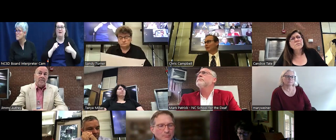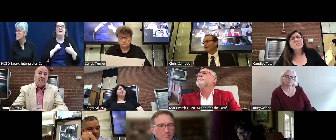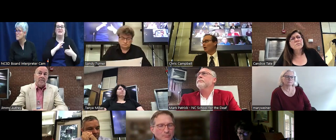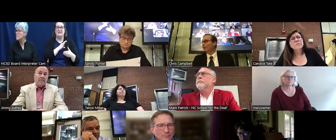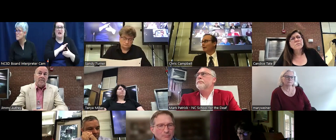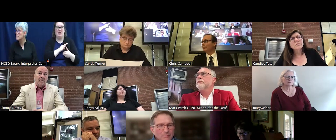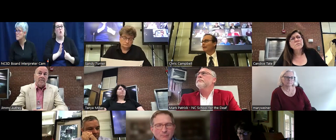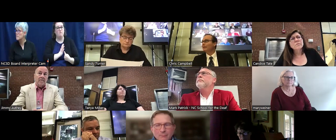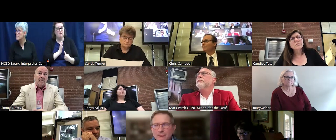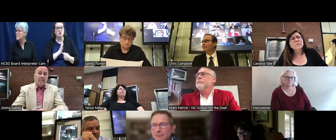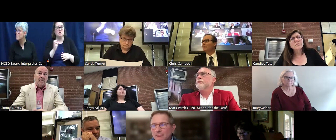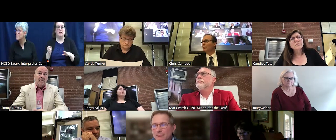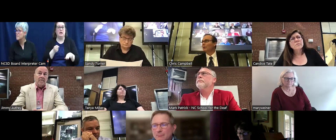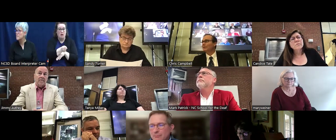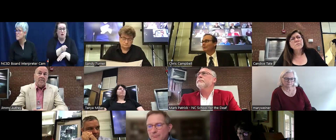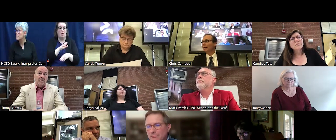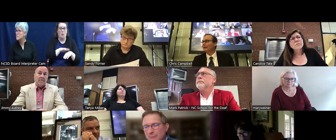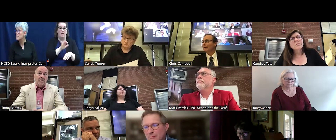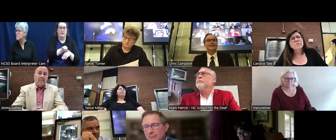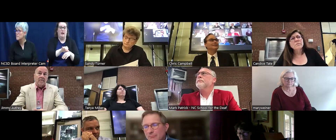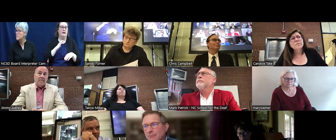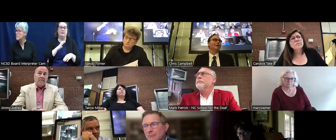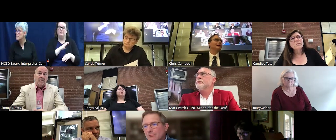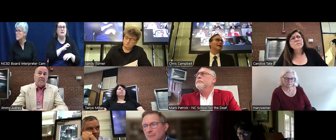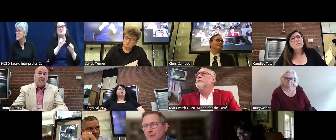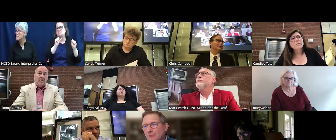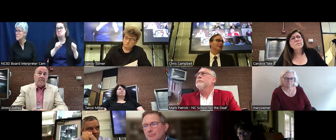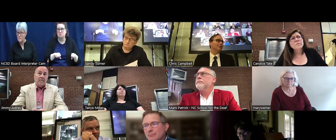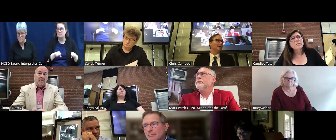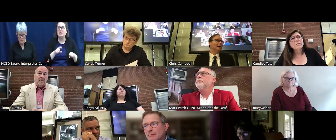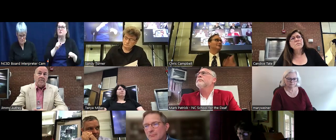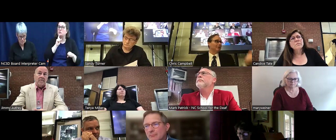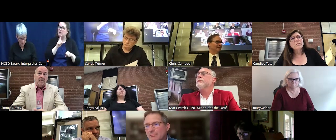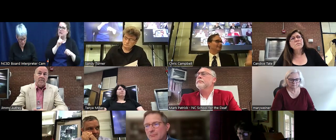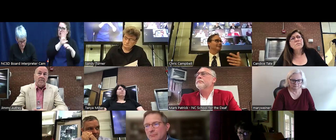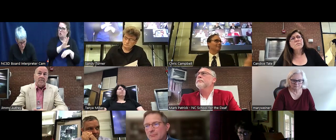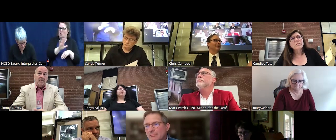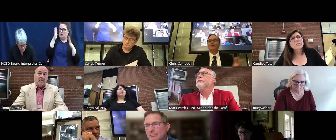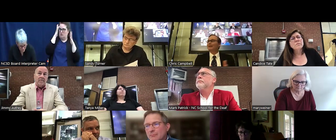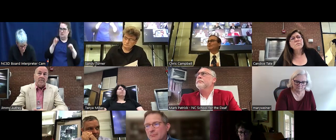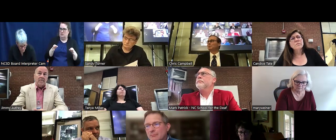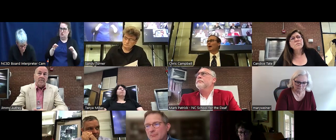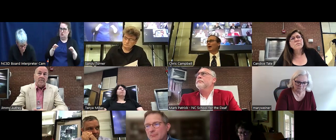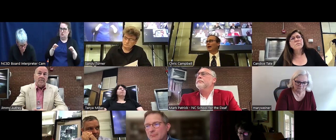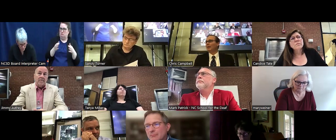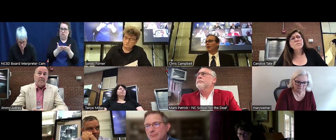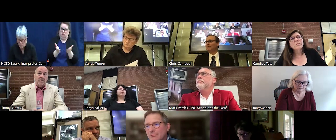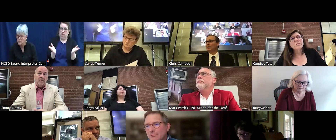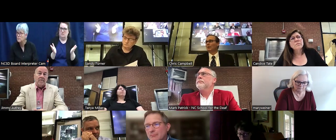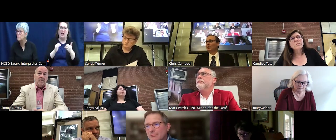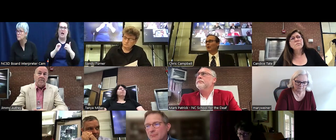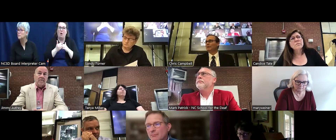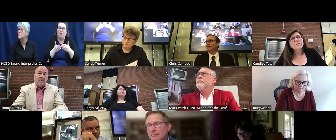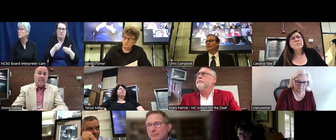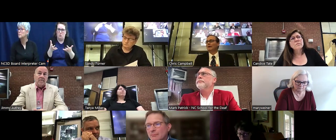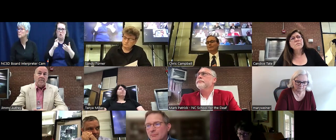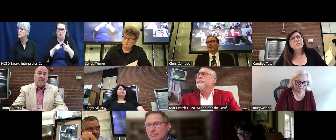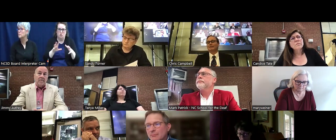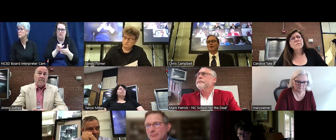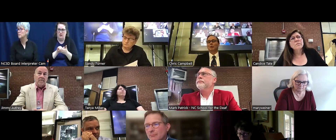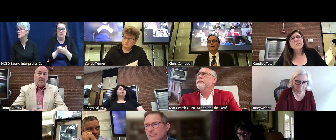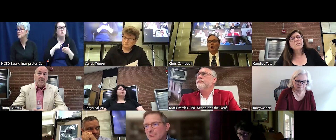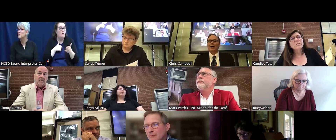officially on the committee for the board to do that. It is completely up to you. So this is something, and this is why I'm also encouraging